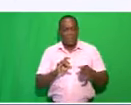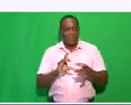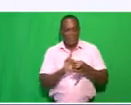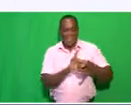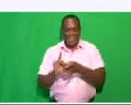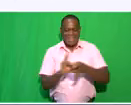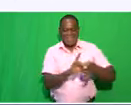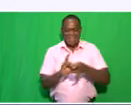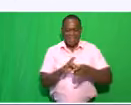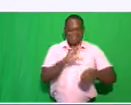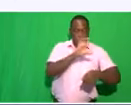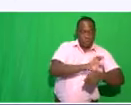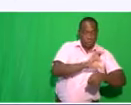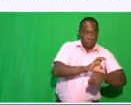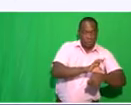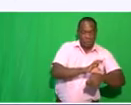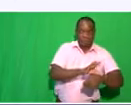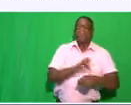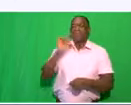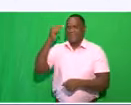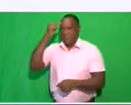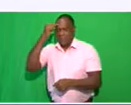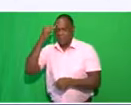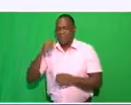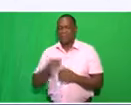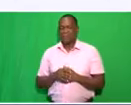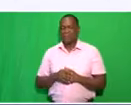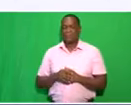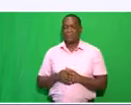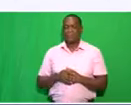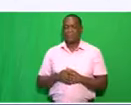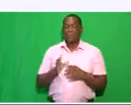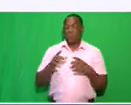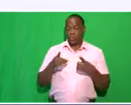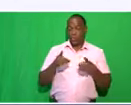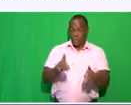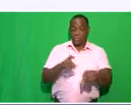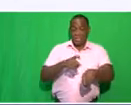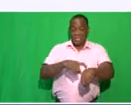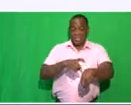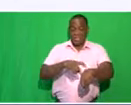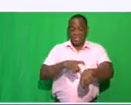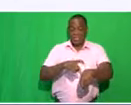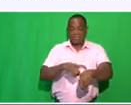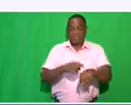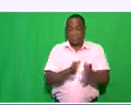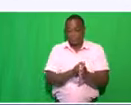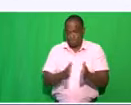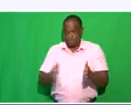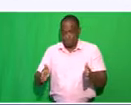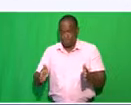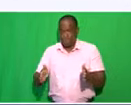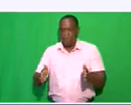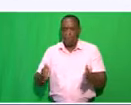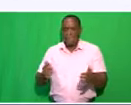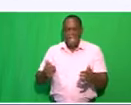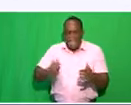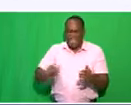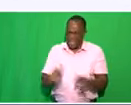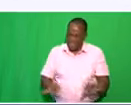that period, there would not have been any significant change or any significant examination